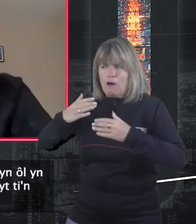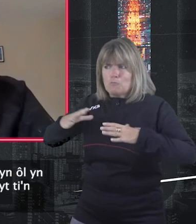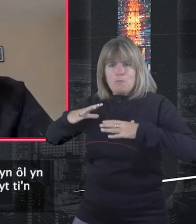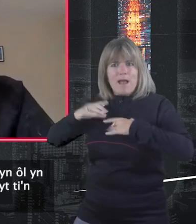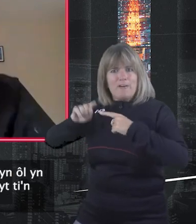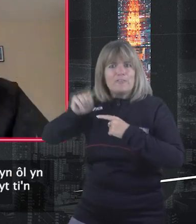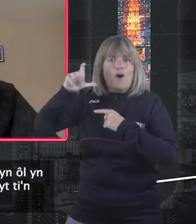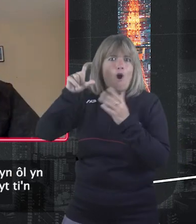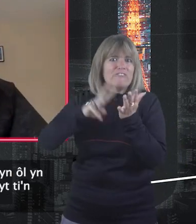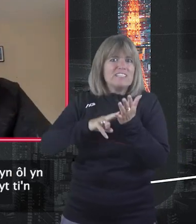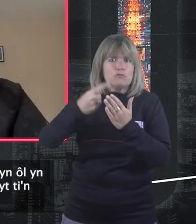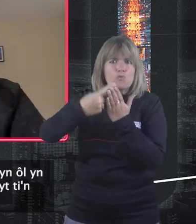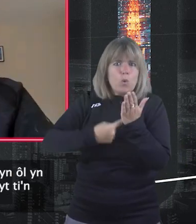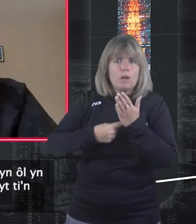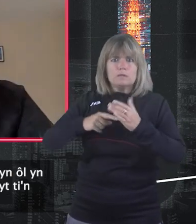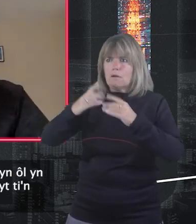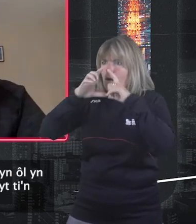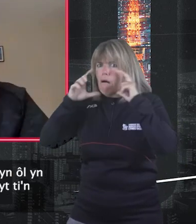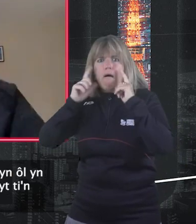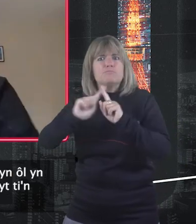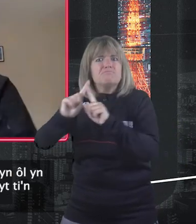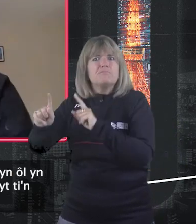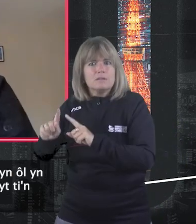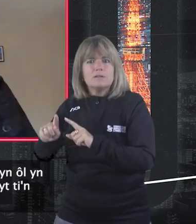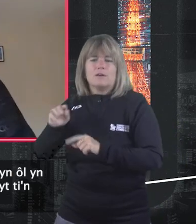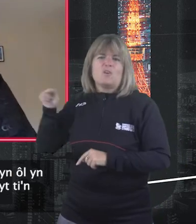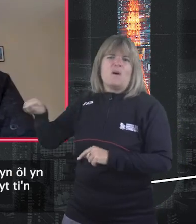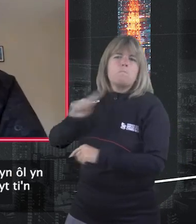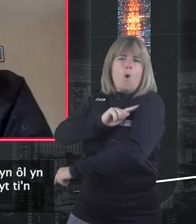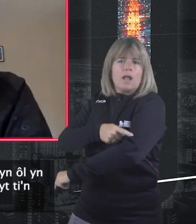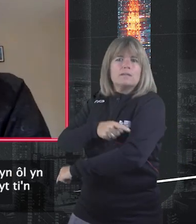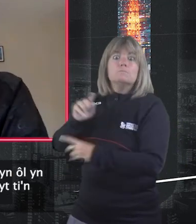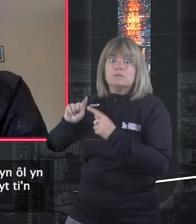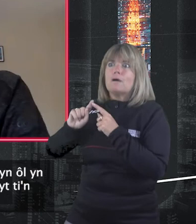Obviously it's not as far as Poland to Tokyo, but